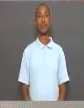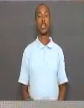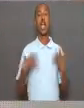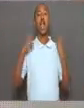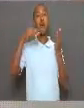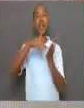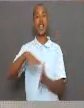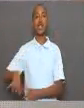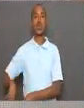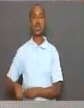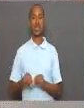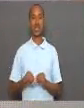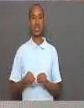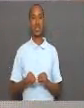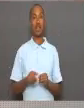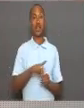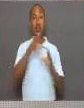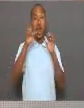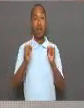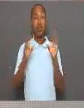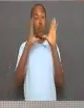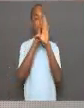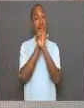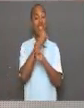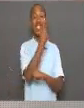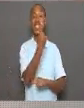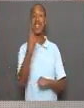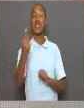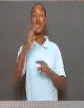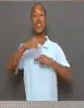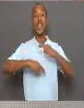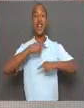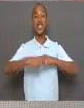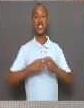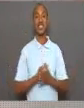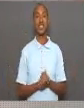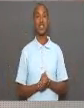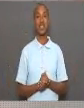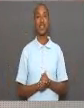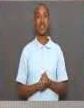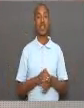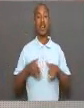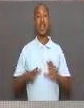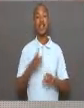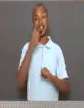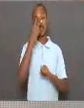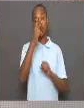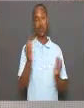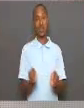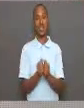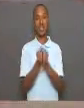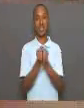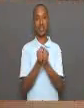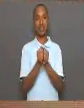Hello again, students. Were you able to complete each of the reactions? Let us go through them together.